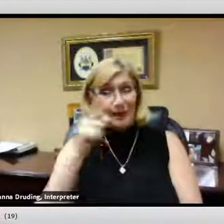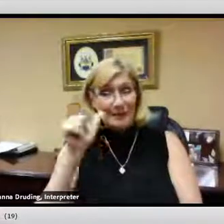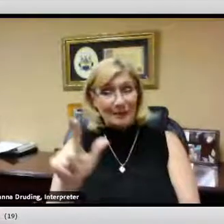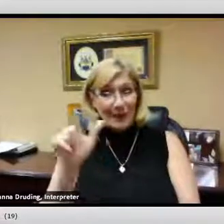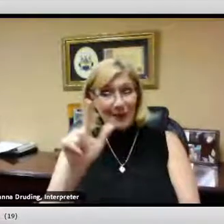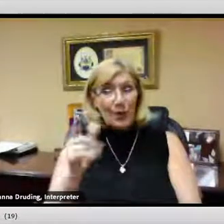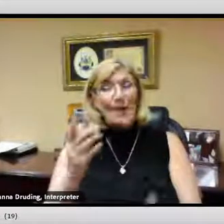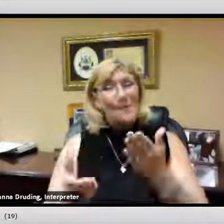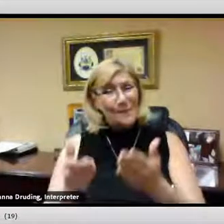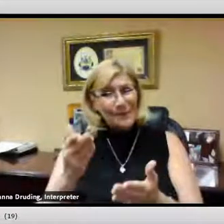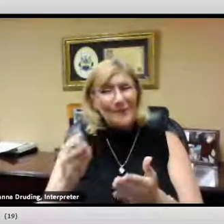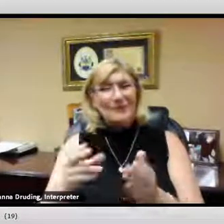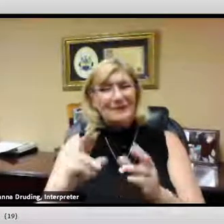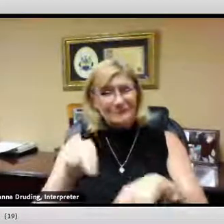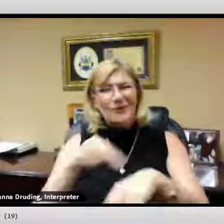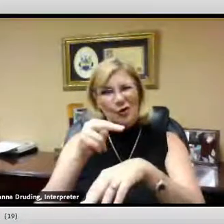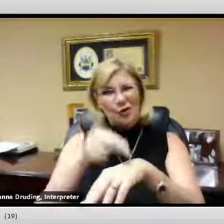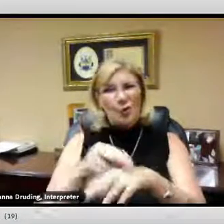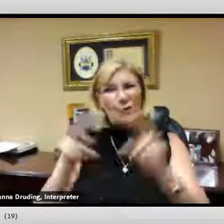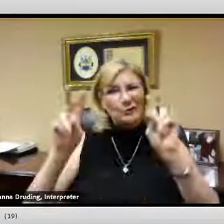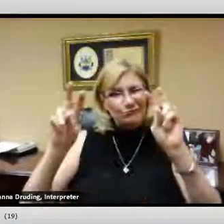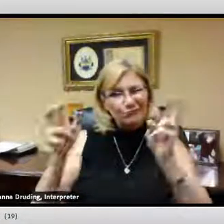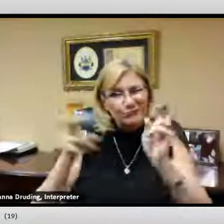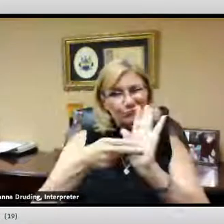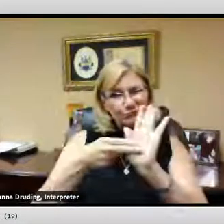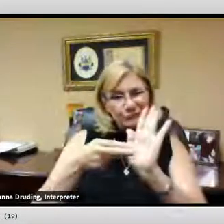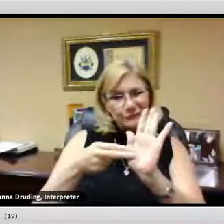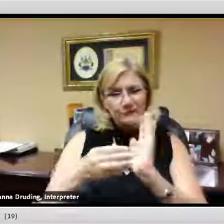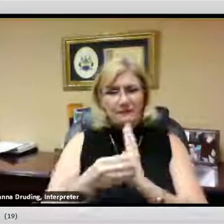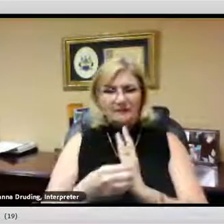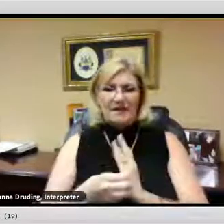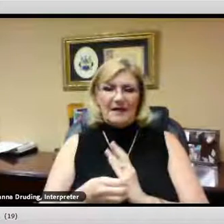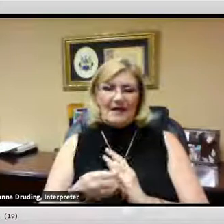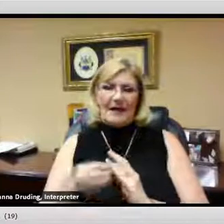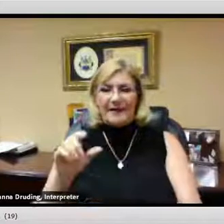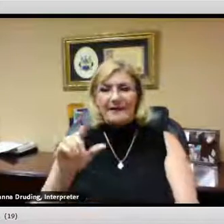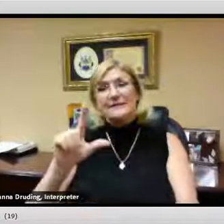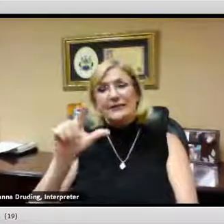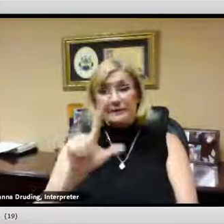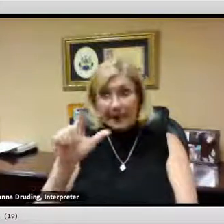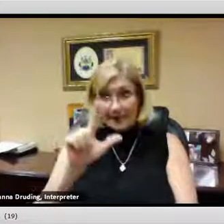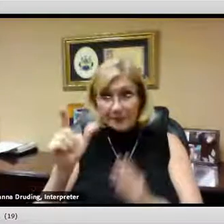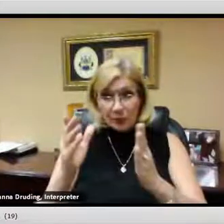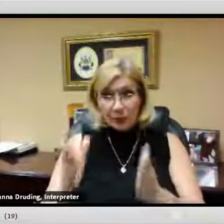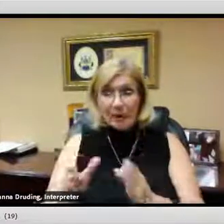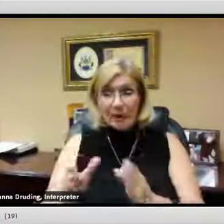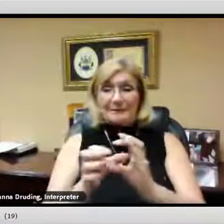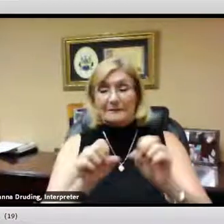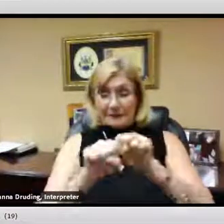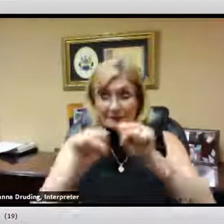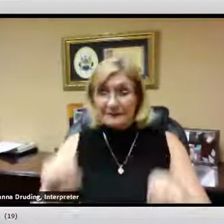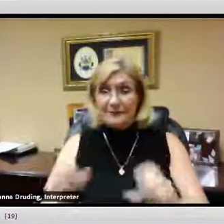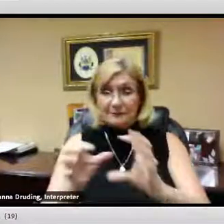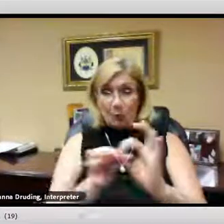be a common title. Instruction liaison librarian, library systems